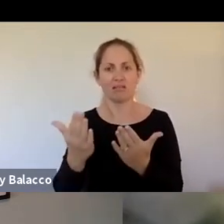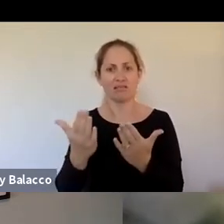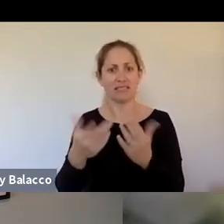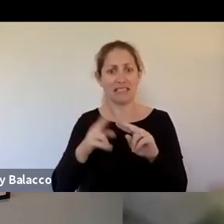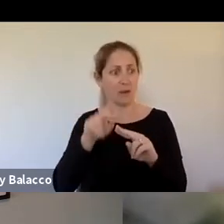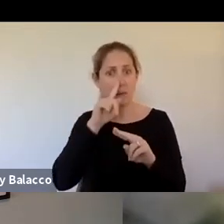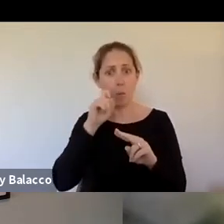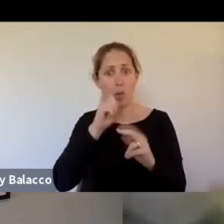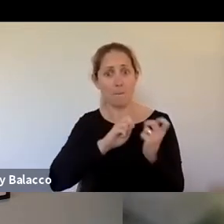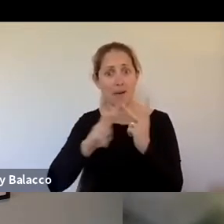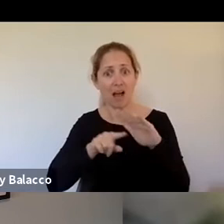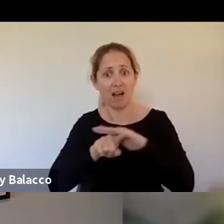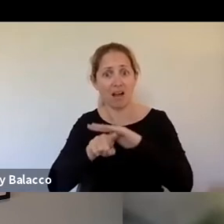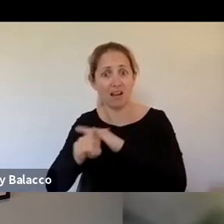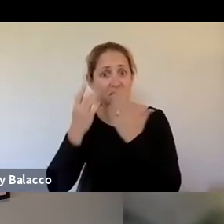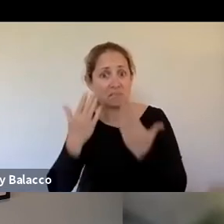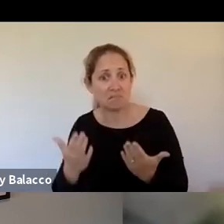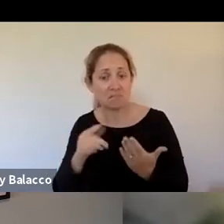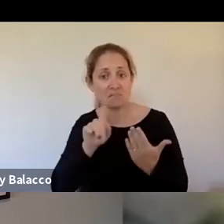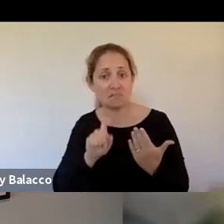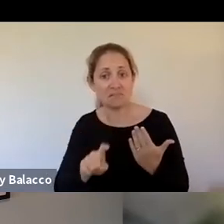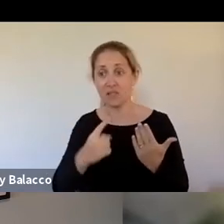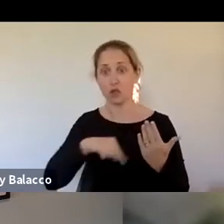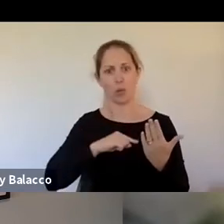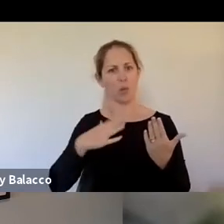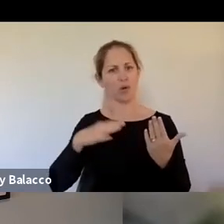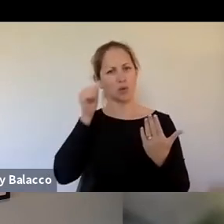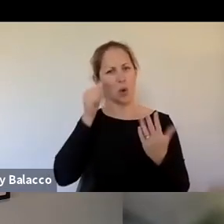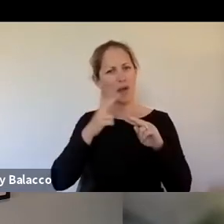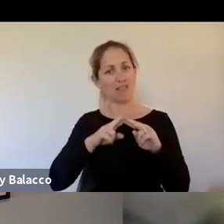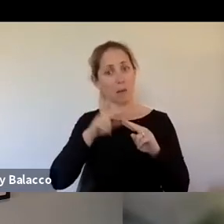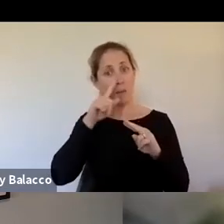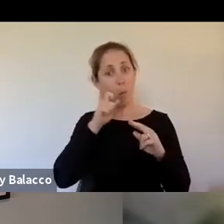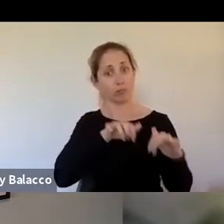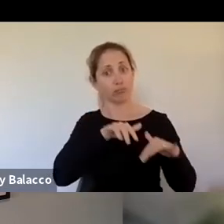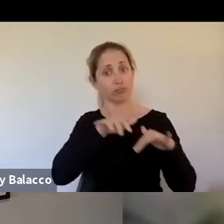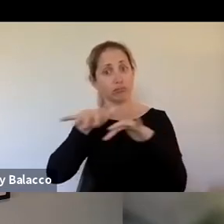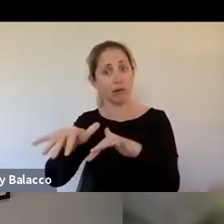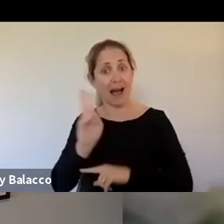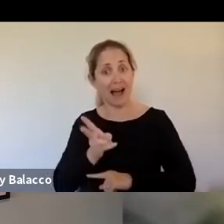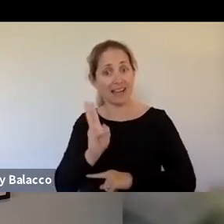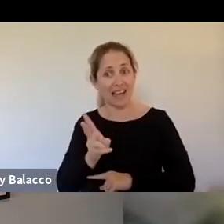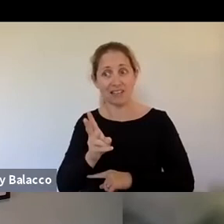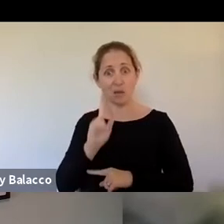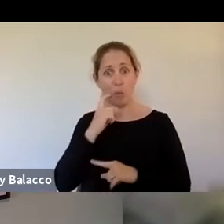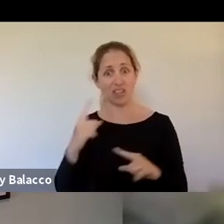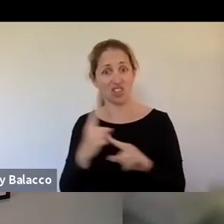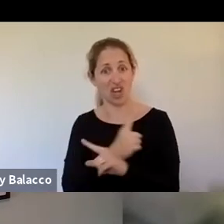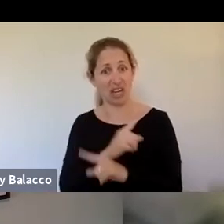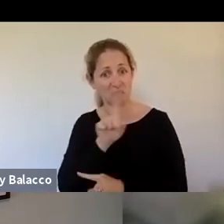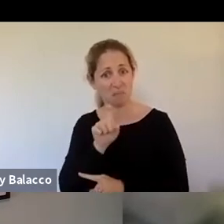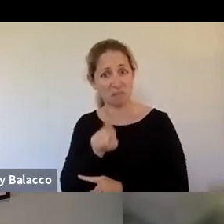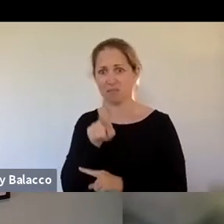understanding how audiences were responding and how that might change as circumstances changed was also a really high priority for